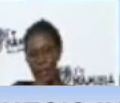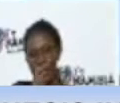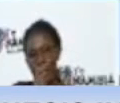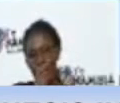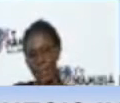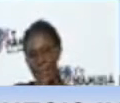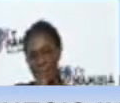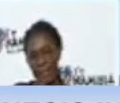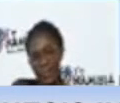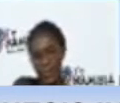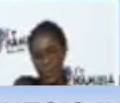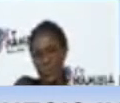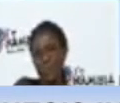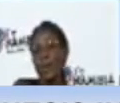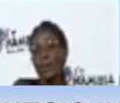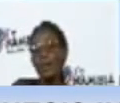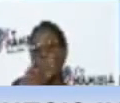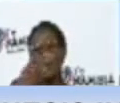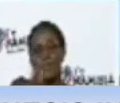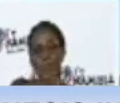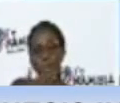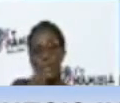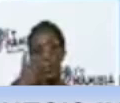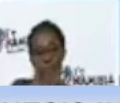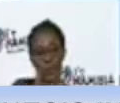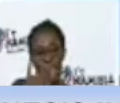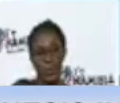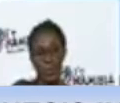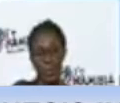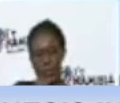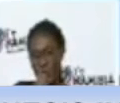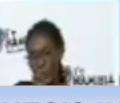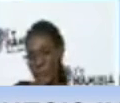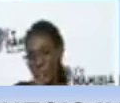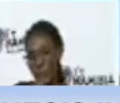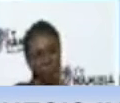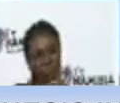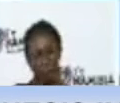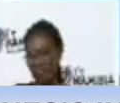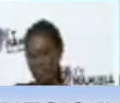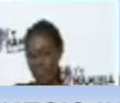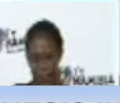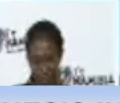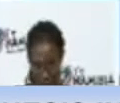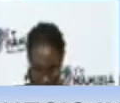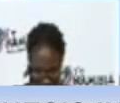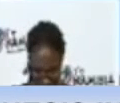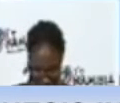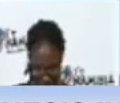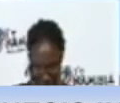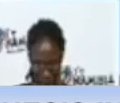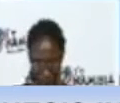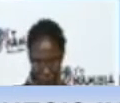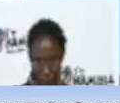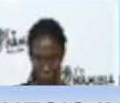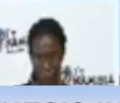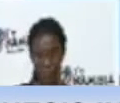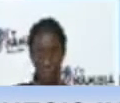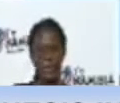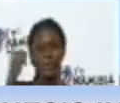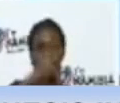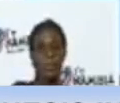have lost their lives in the course of carrying out their duties. The World Press Freedom